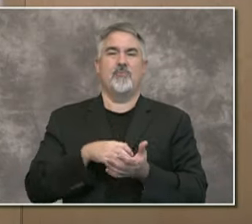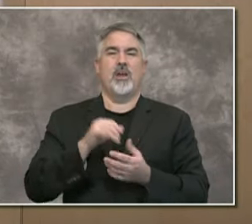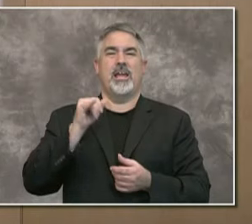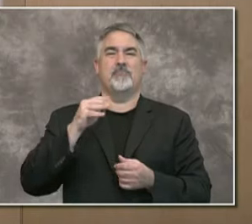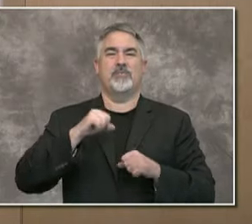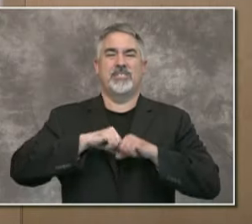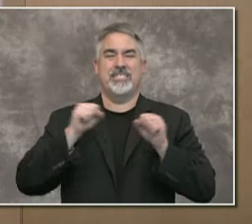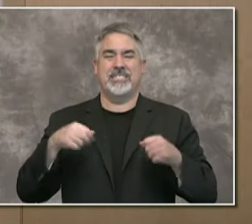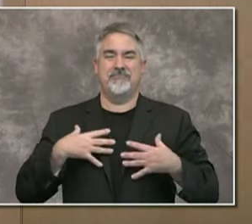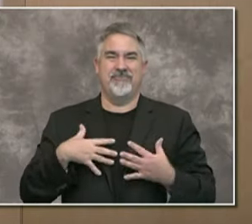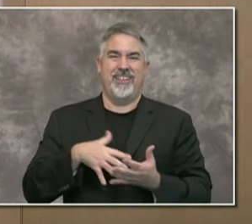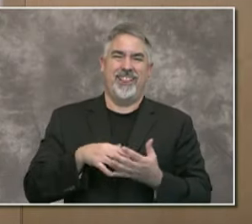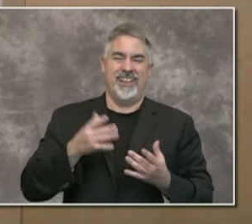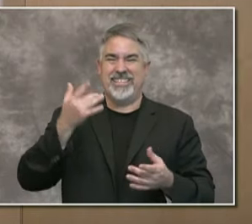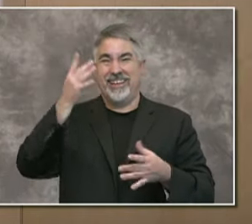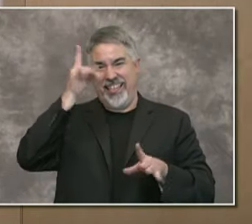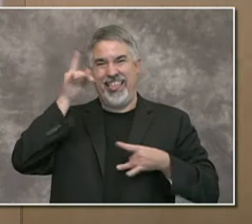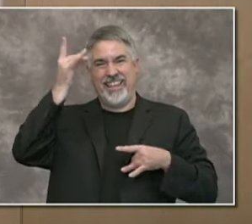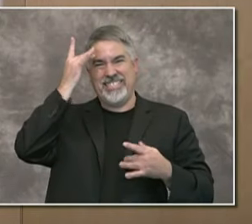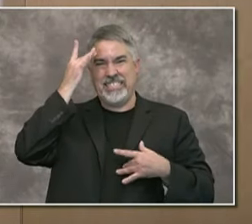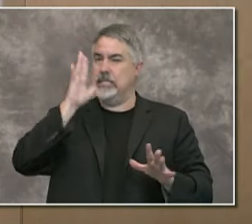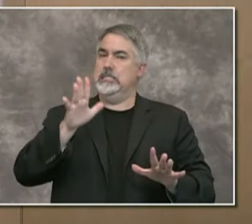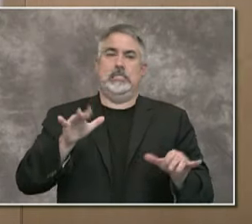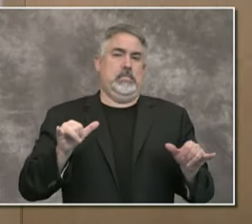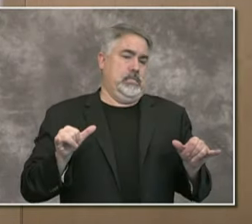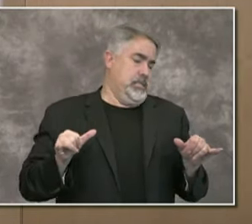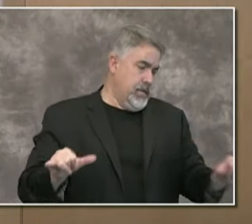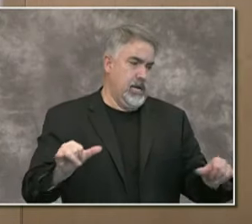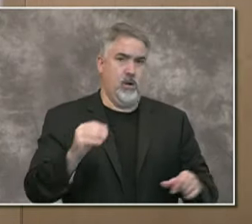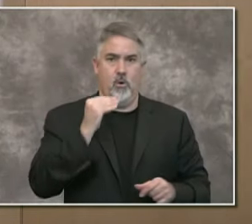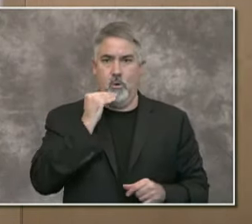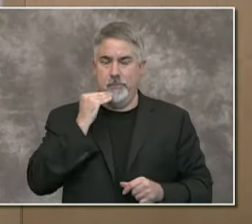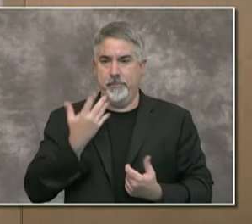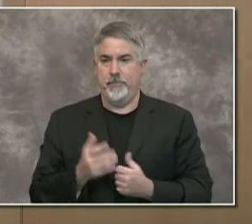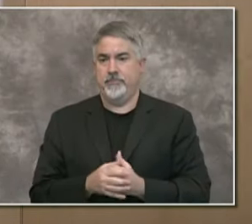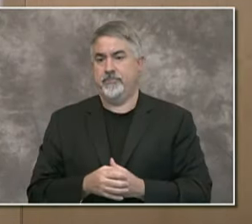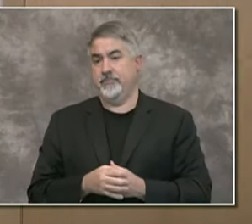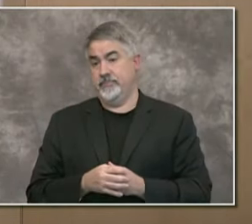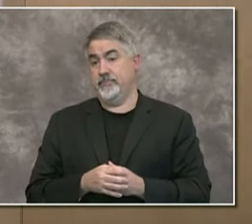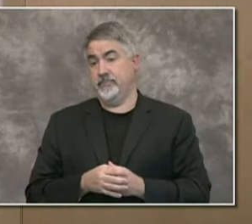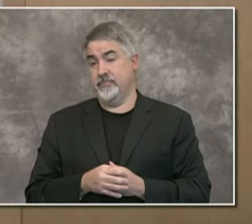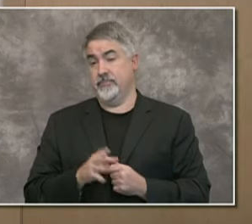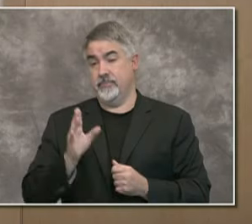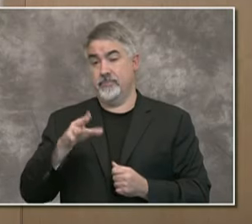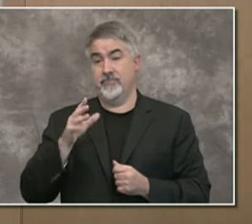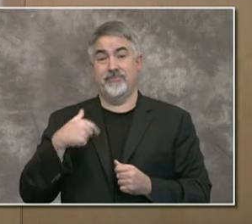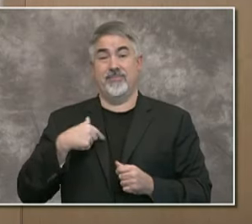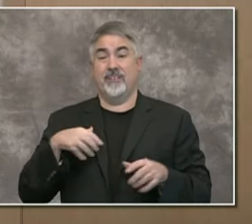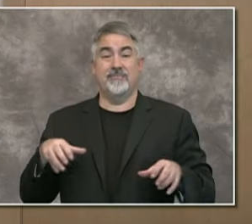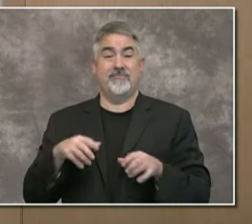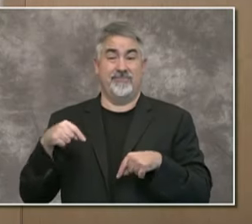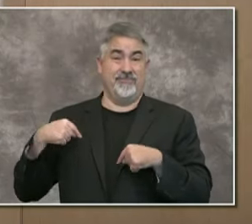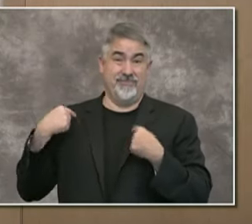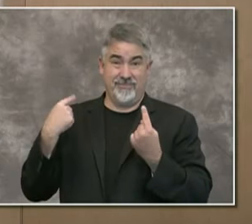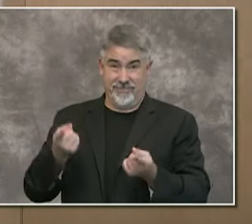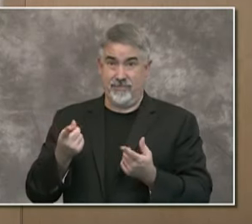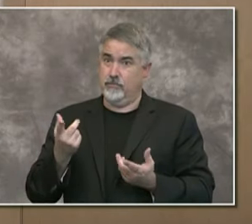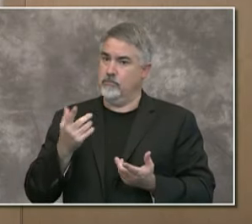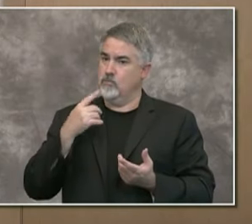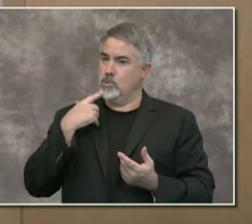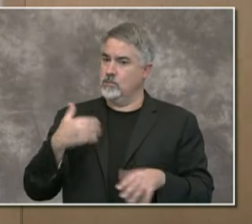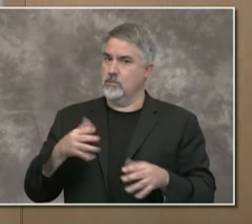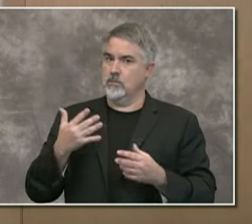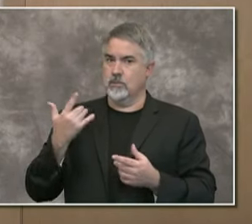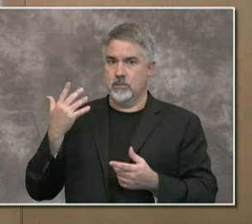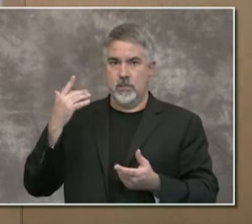home. We believe everything that we have done has had a direct effect on flattening that